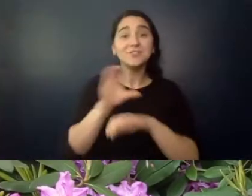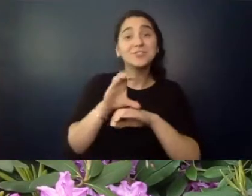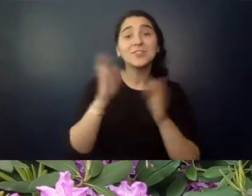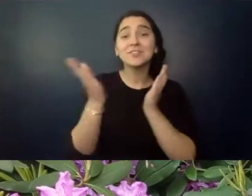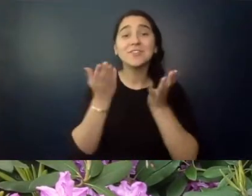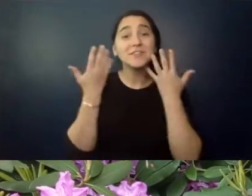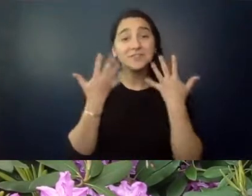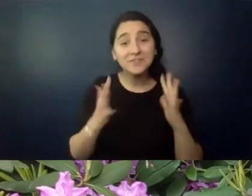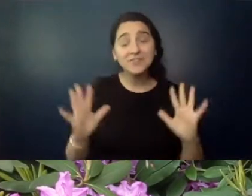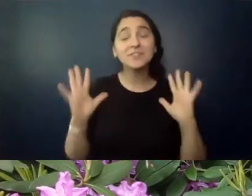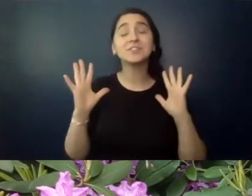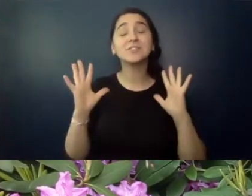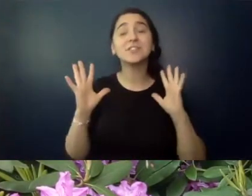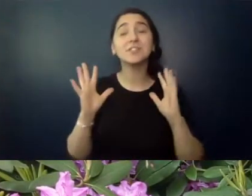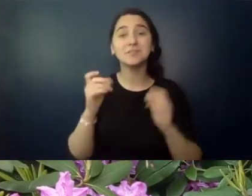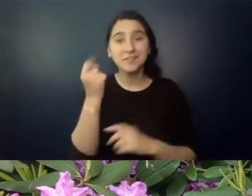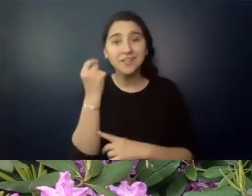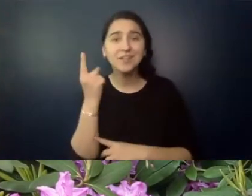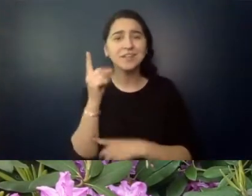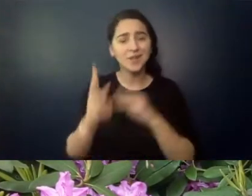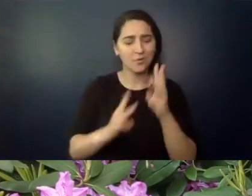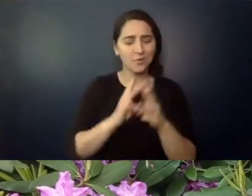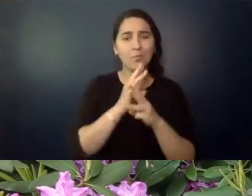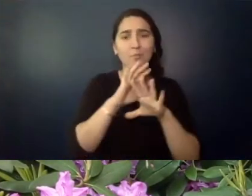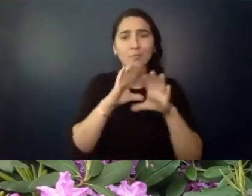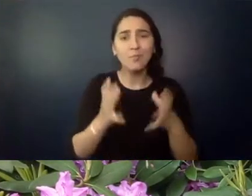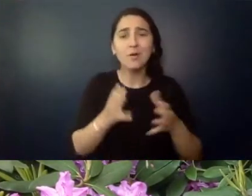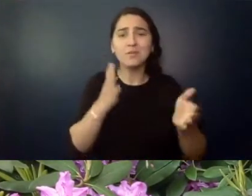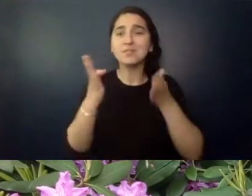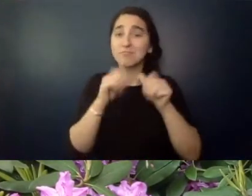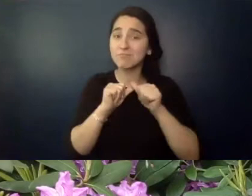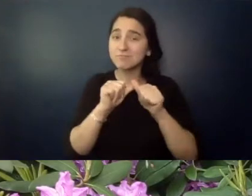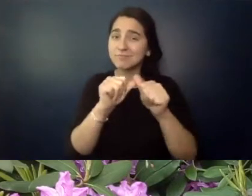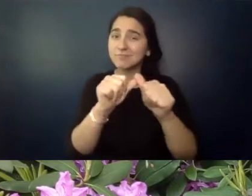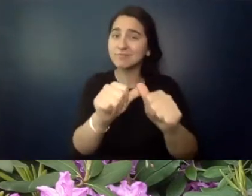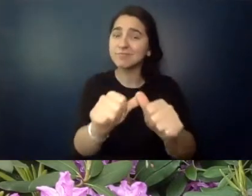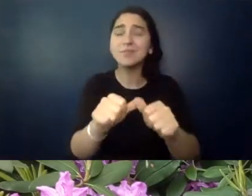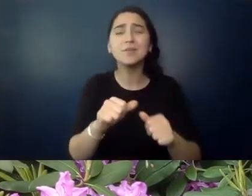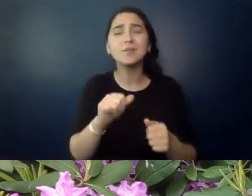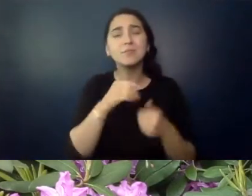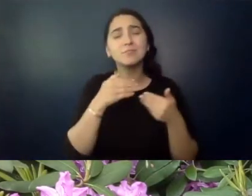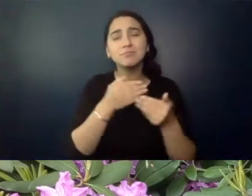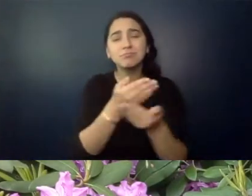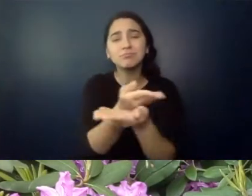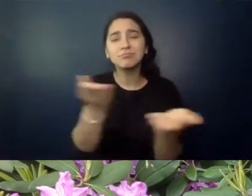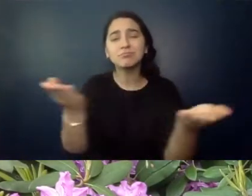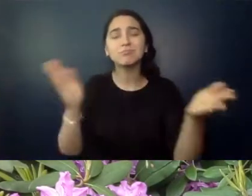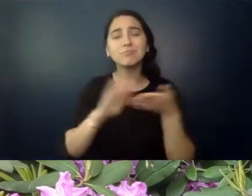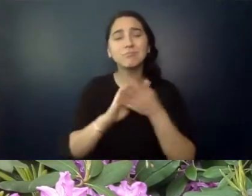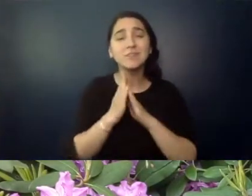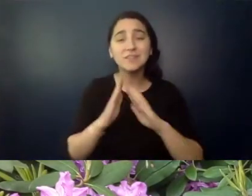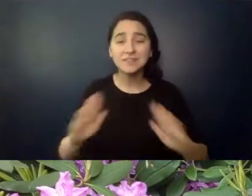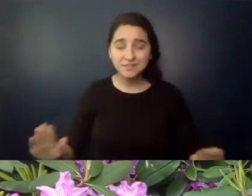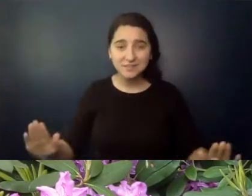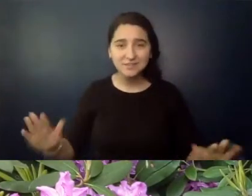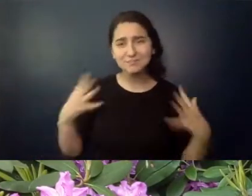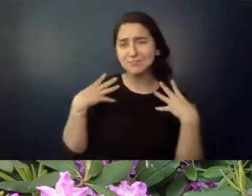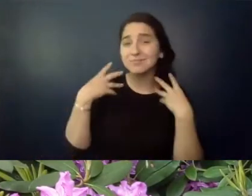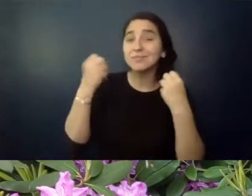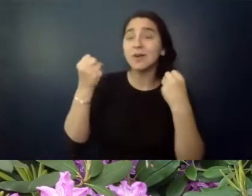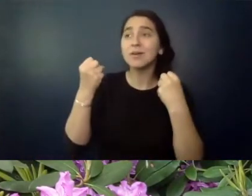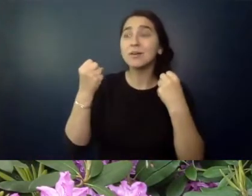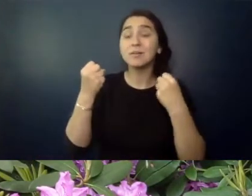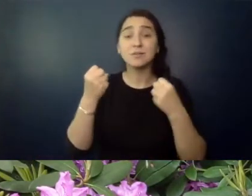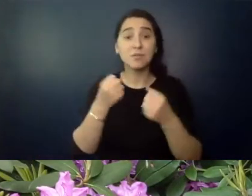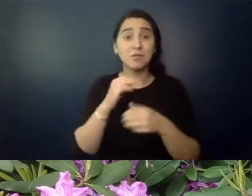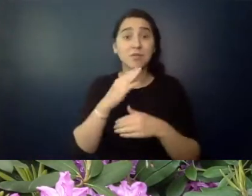Church, as this service concludes and your service continues in the world, go in peace. Have courage,